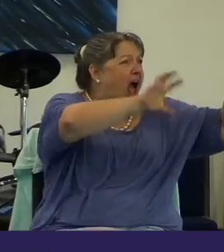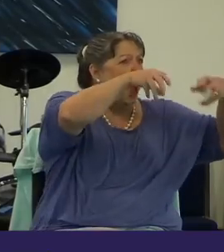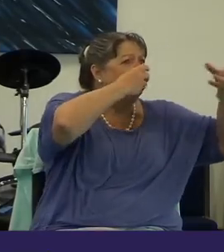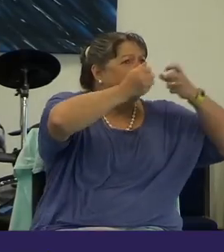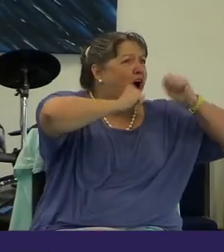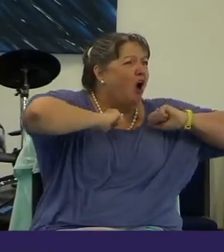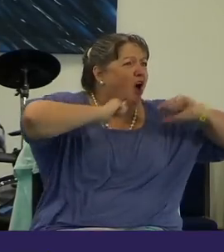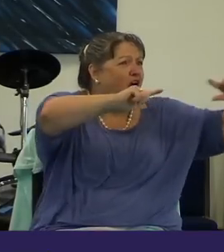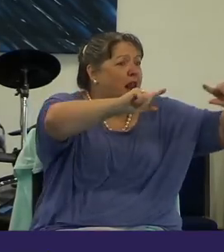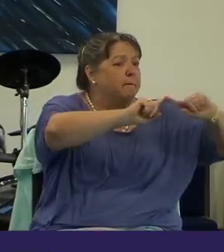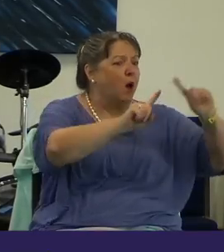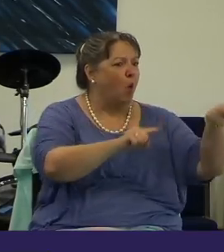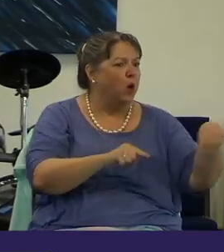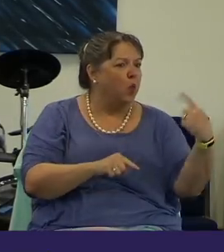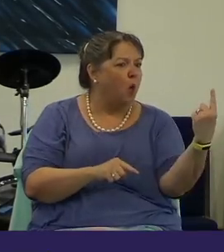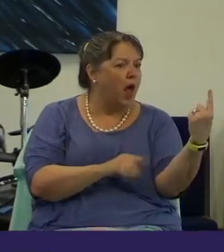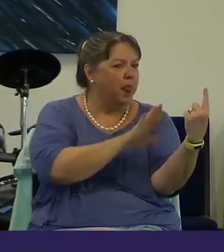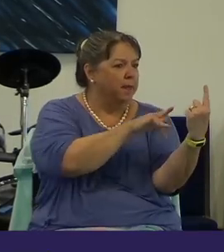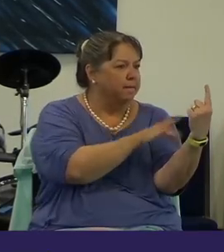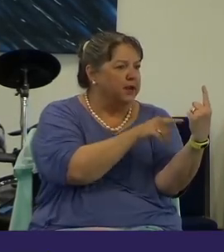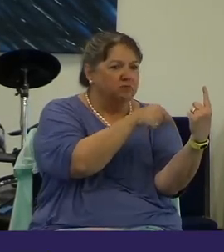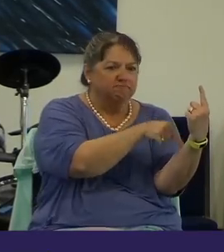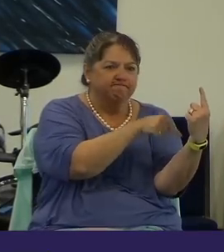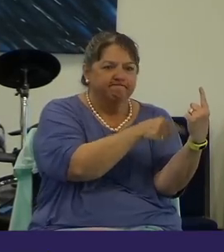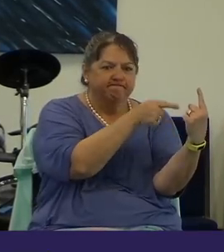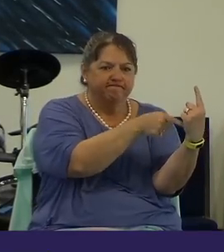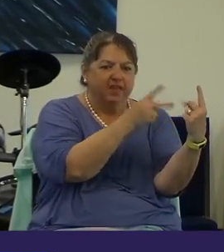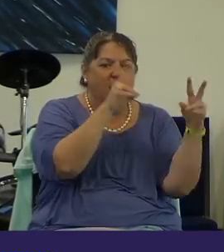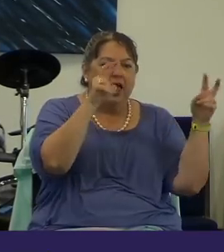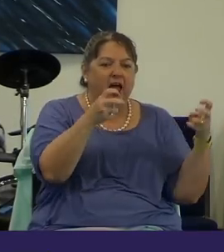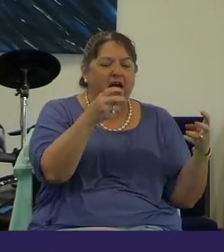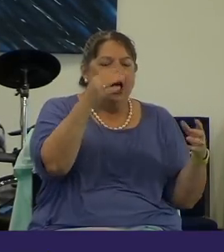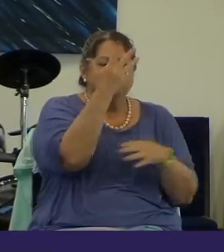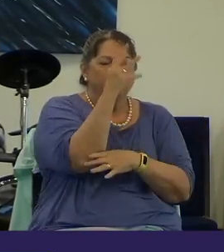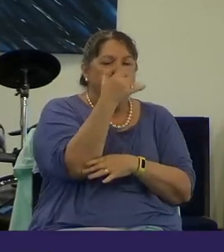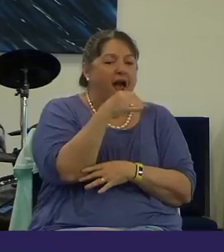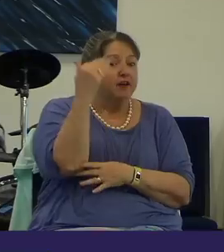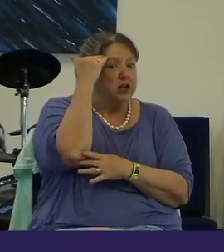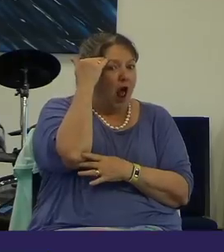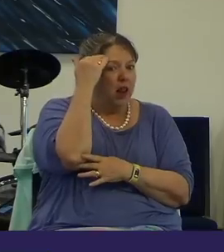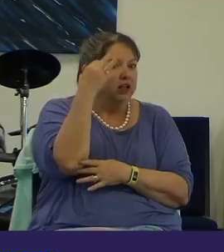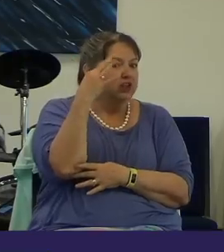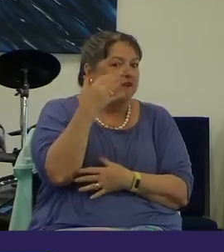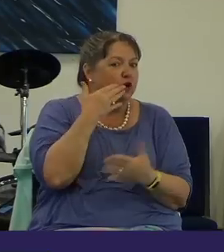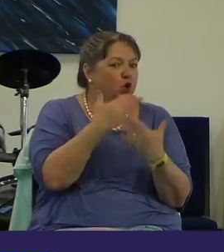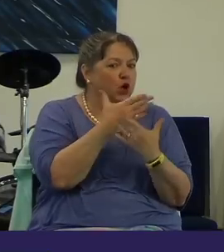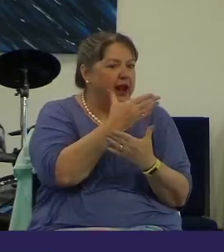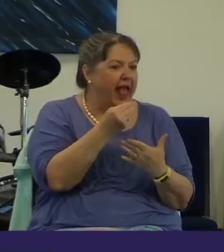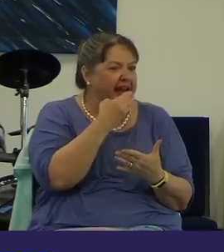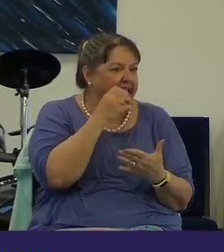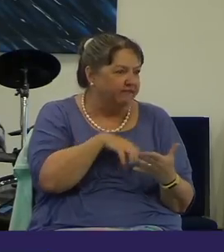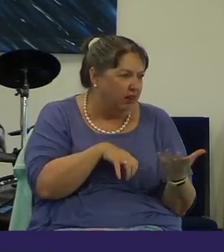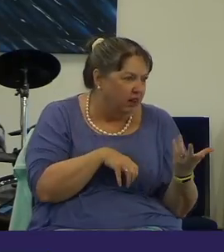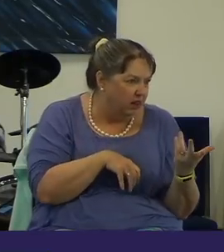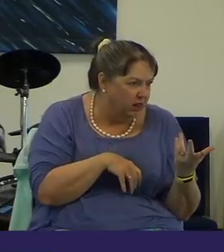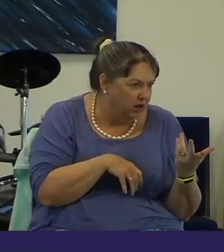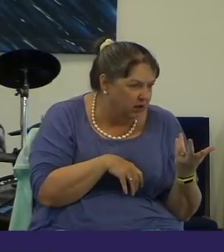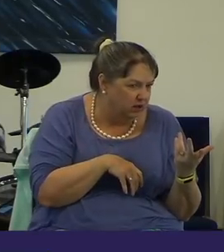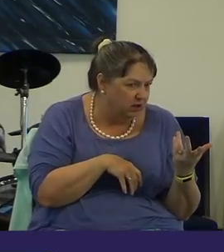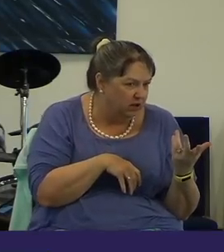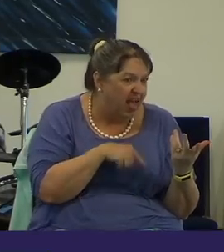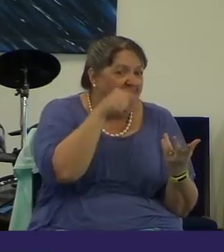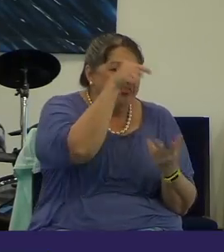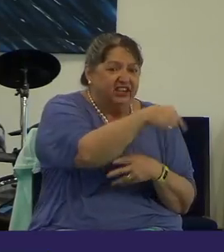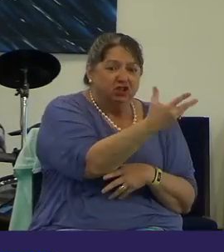there was one tree called the tree of the knowledge of good and evil. The tree wasn't poison, church. They